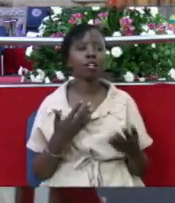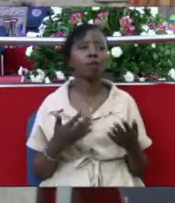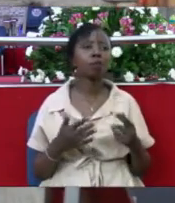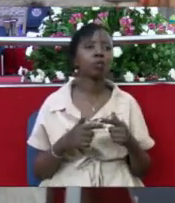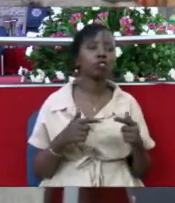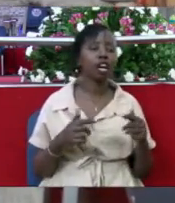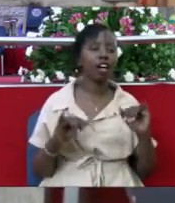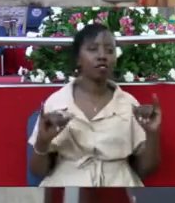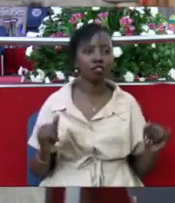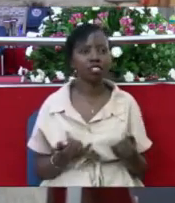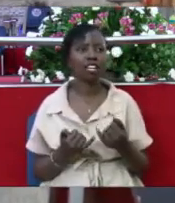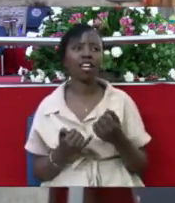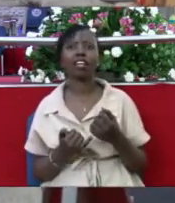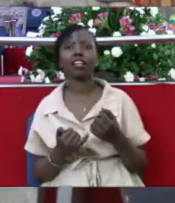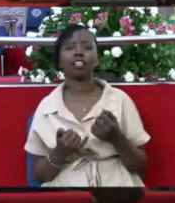times.